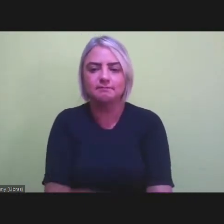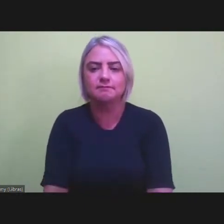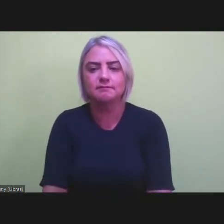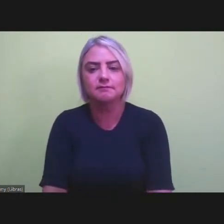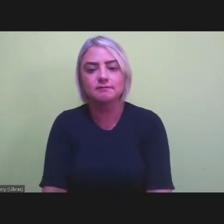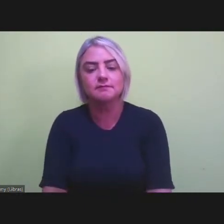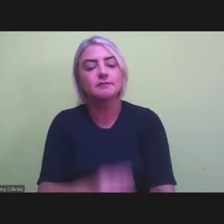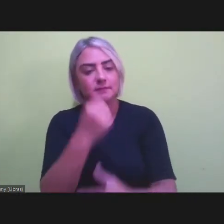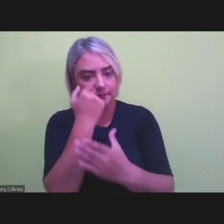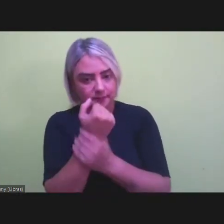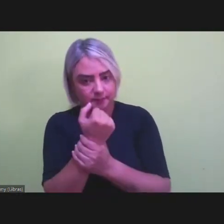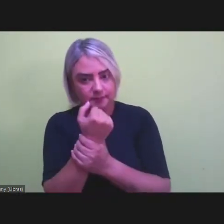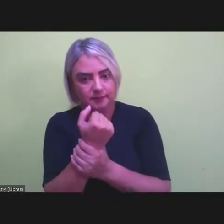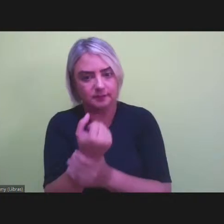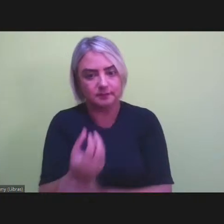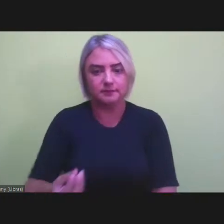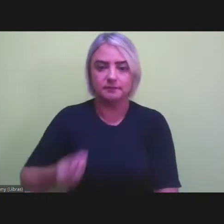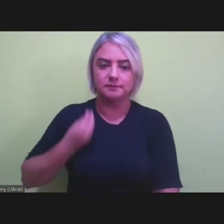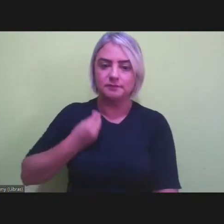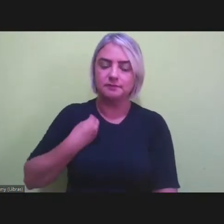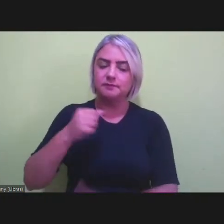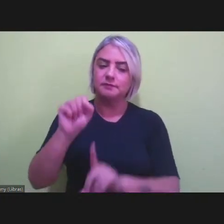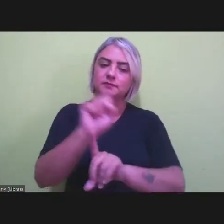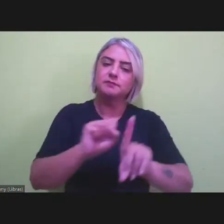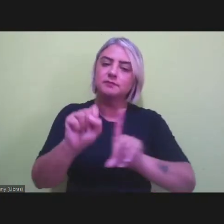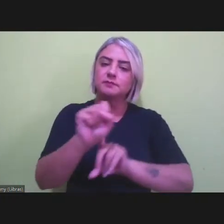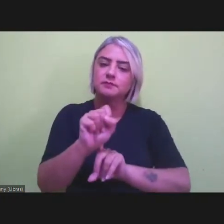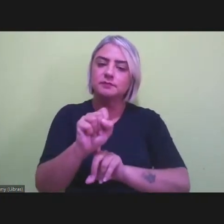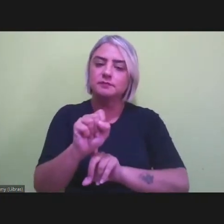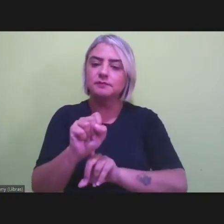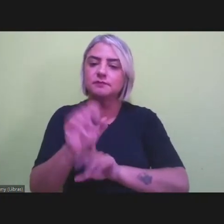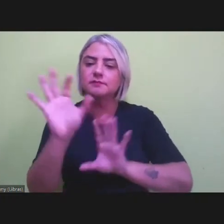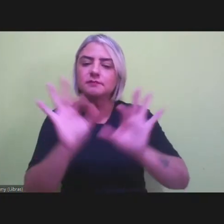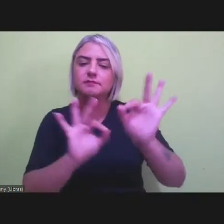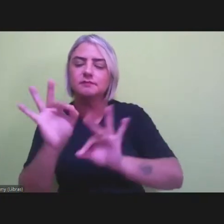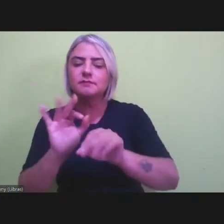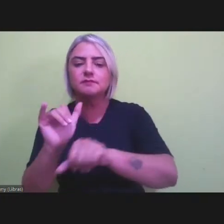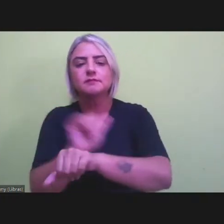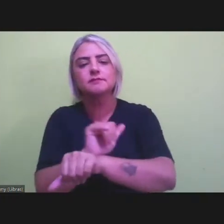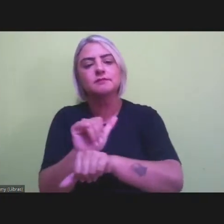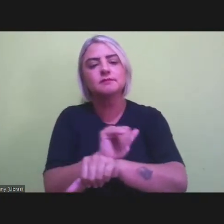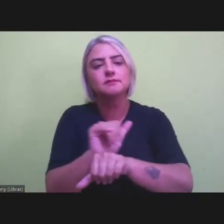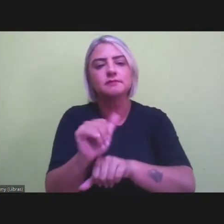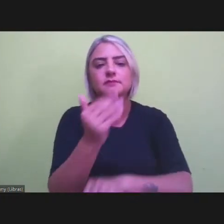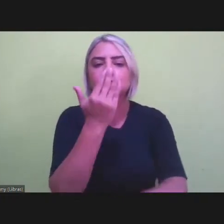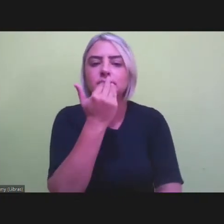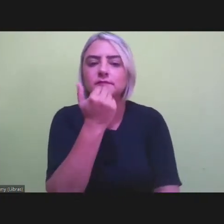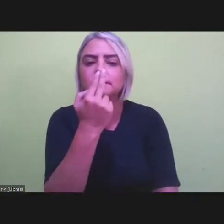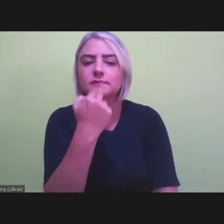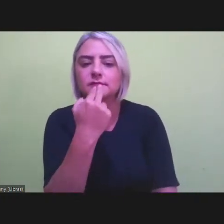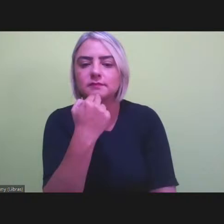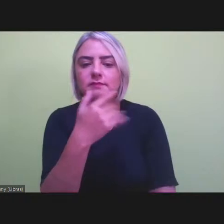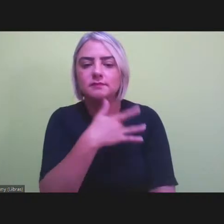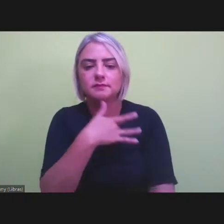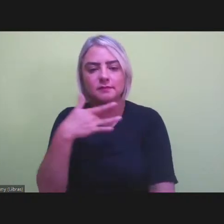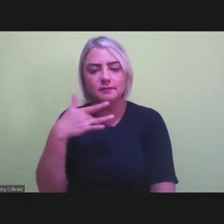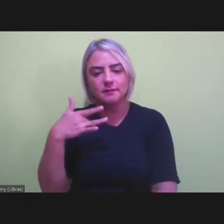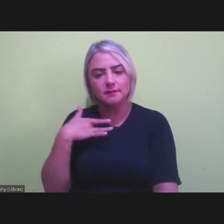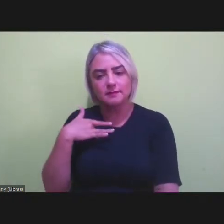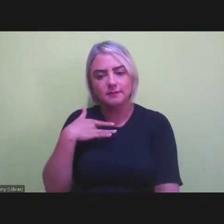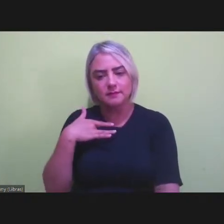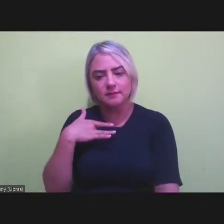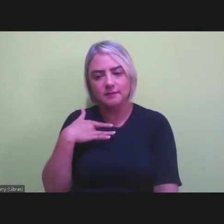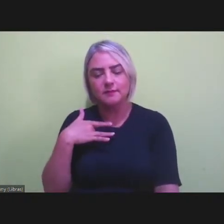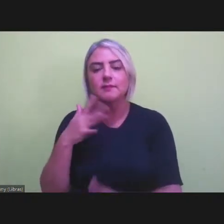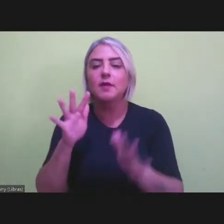and nutrition, guarantee the participation, social participation in the formulation of strategies of food and nutrition